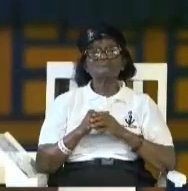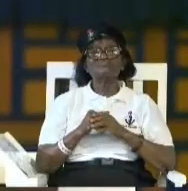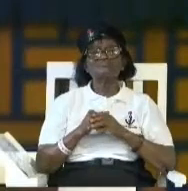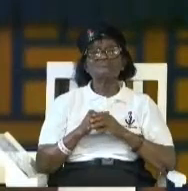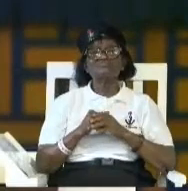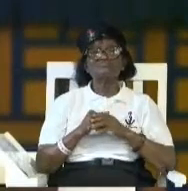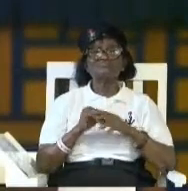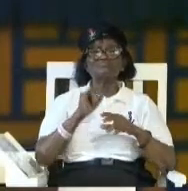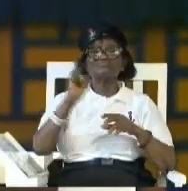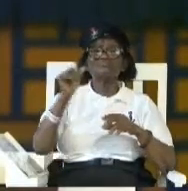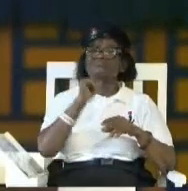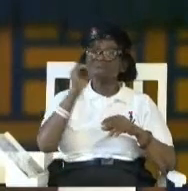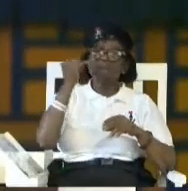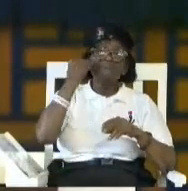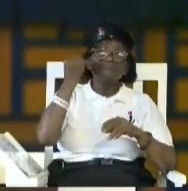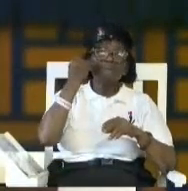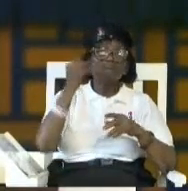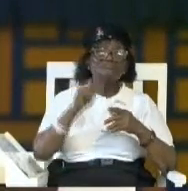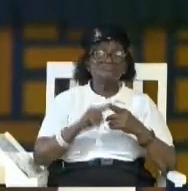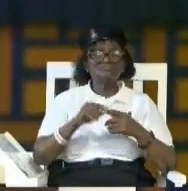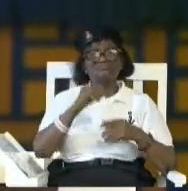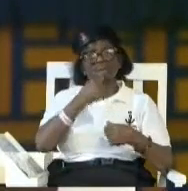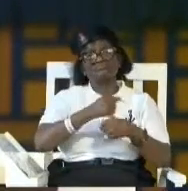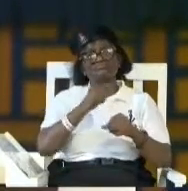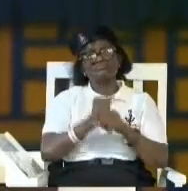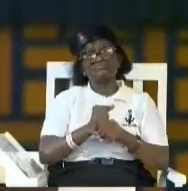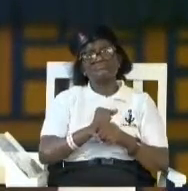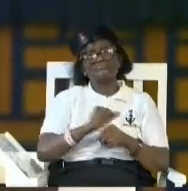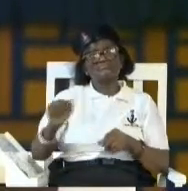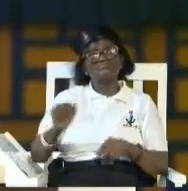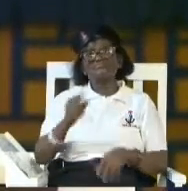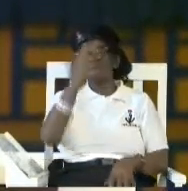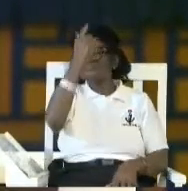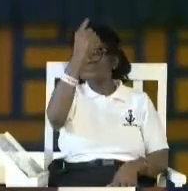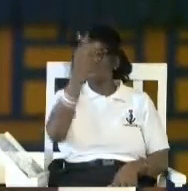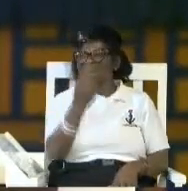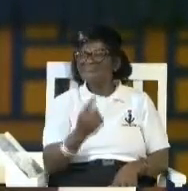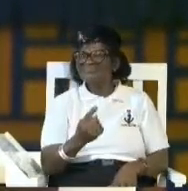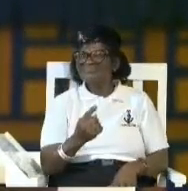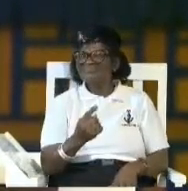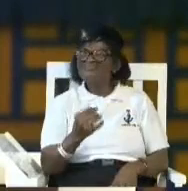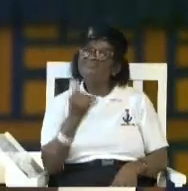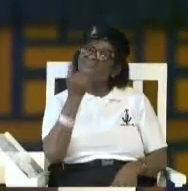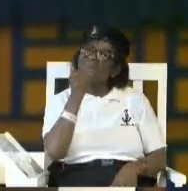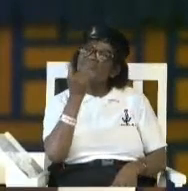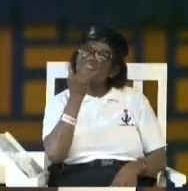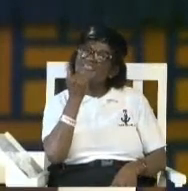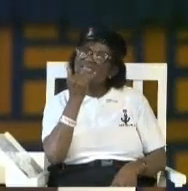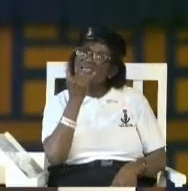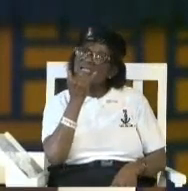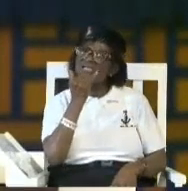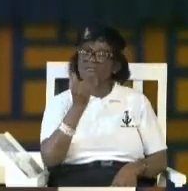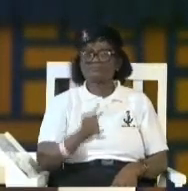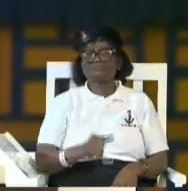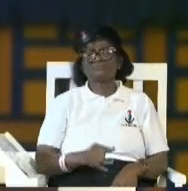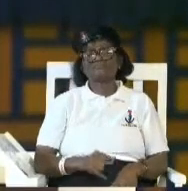is not supposed to make a single mistake.